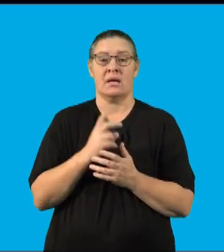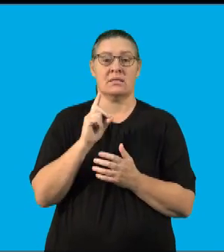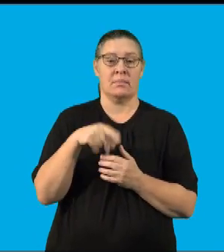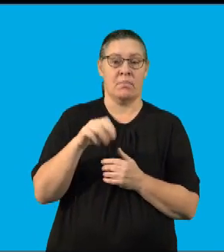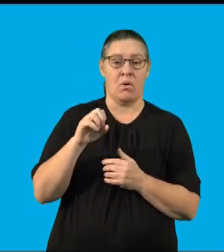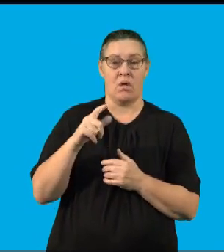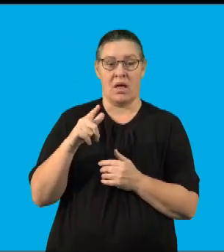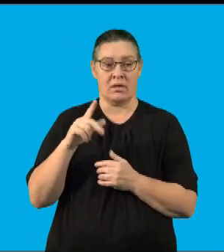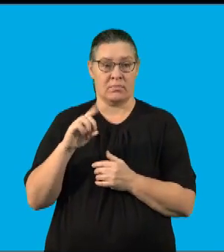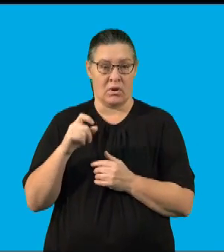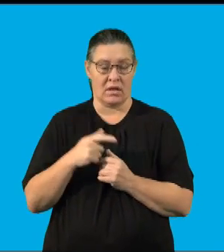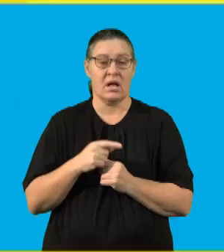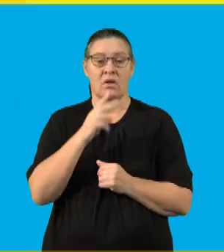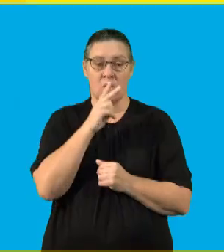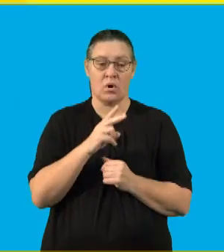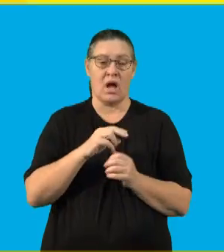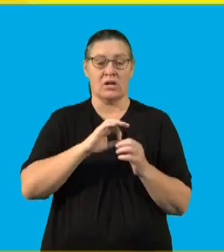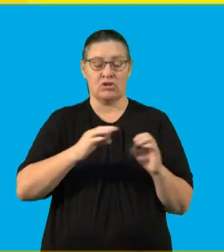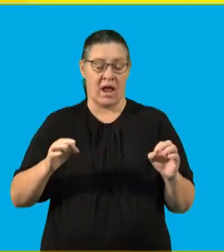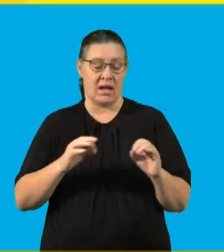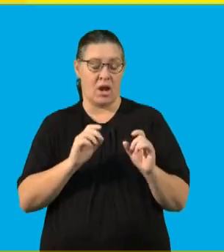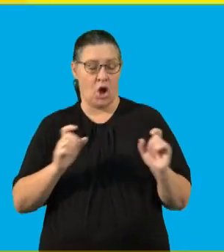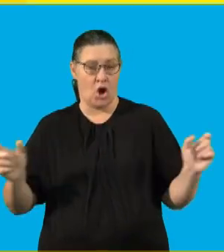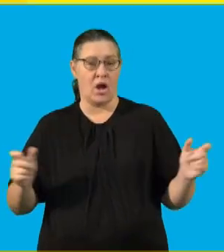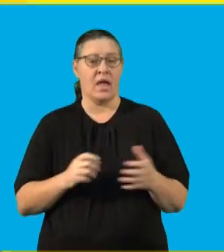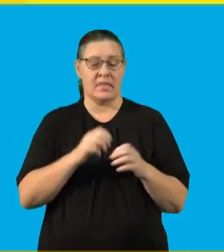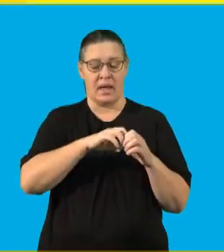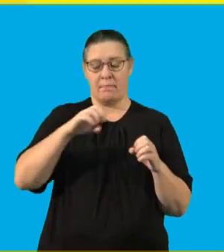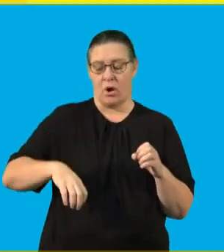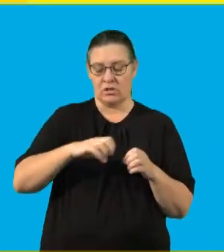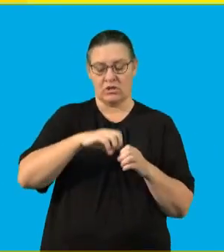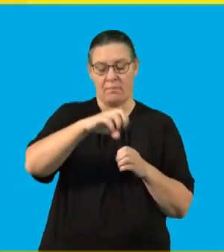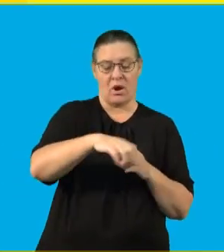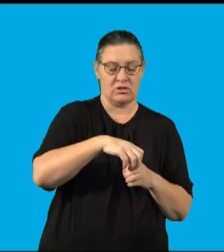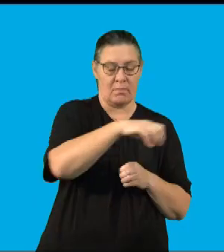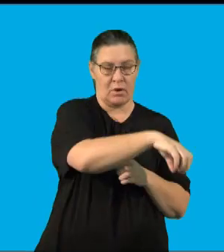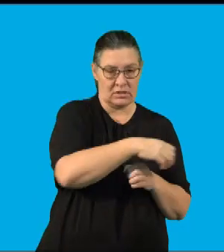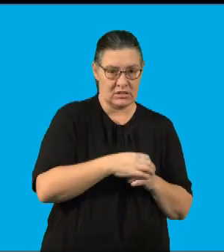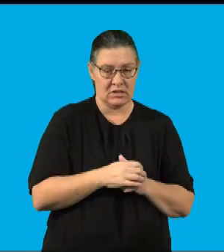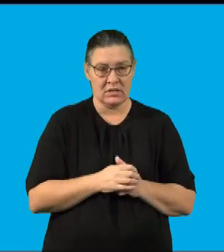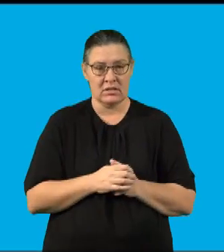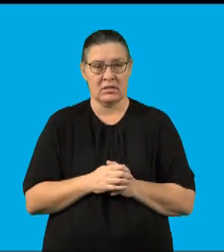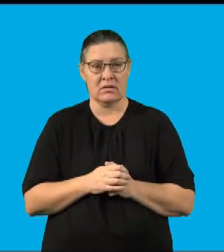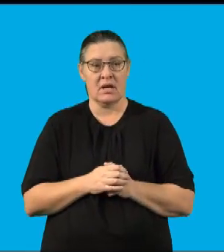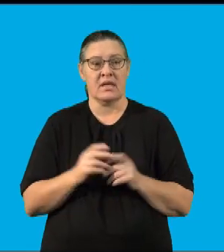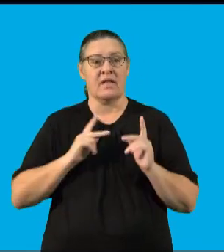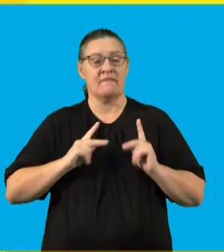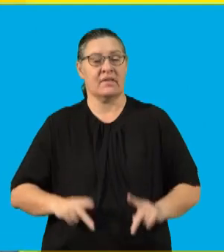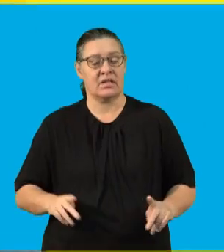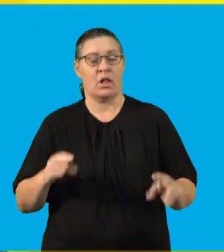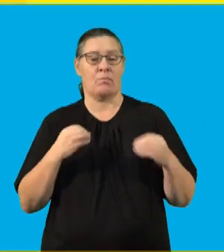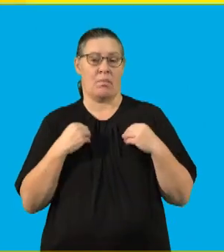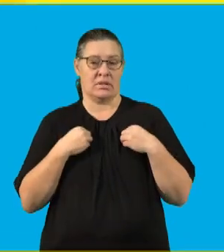regards to their branched and also how long they are in terms of the chain. And then we looked at the physical properties, how